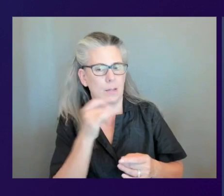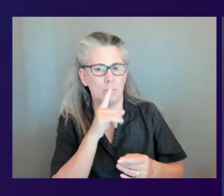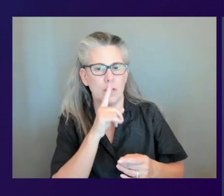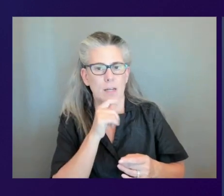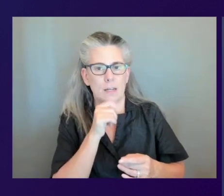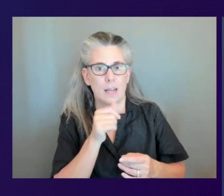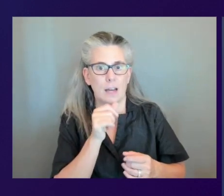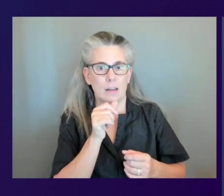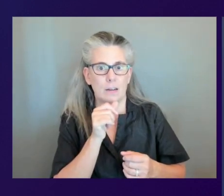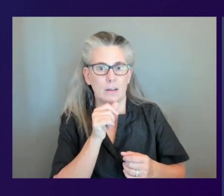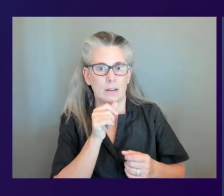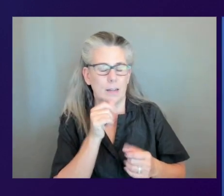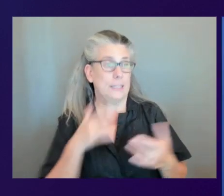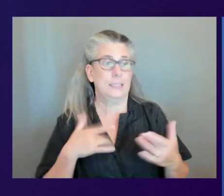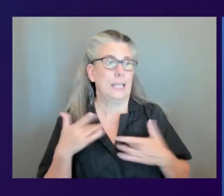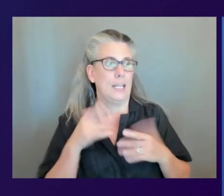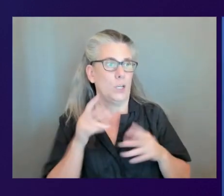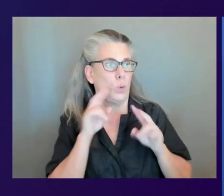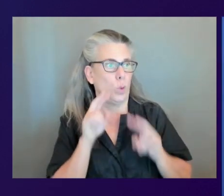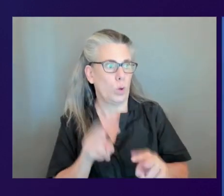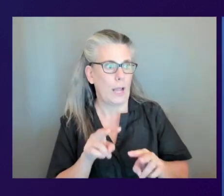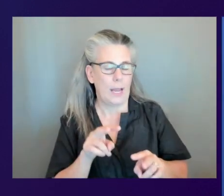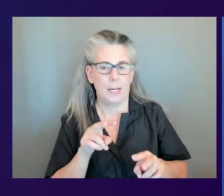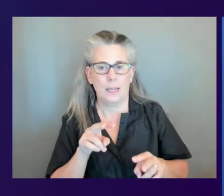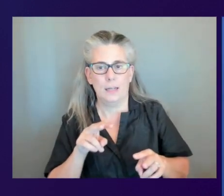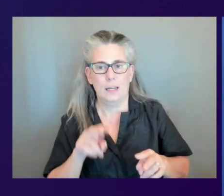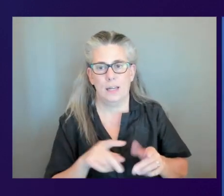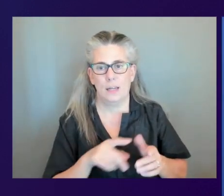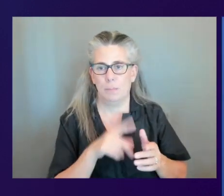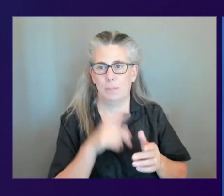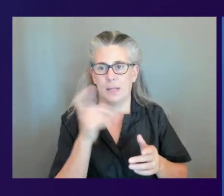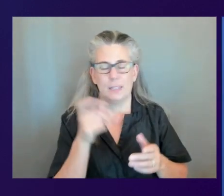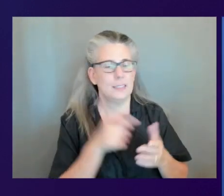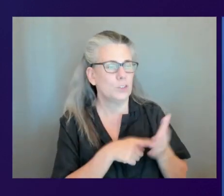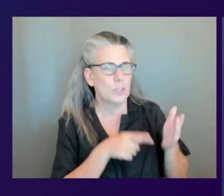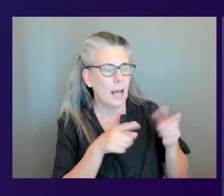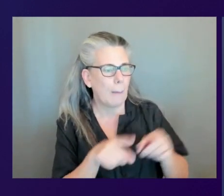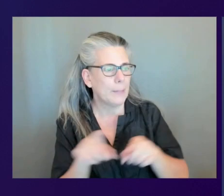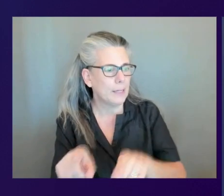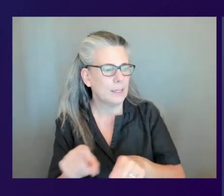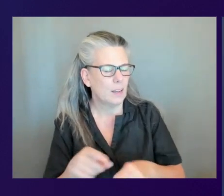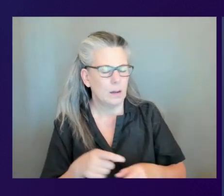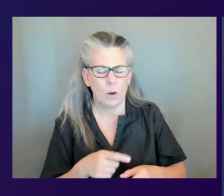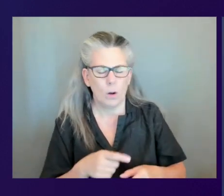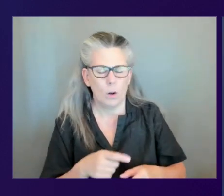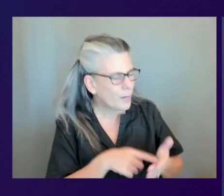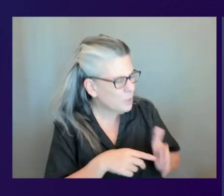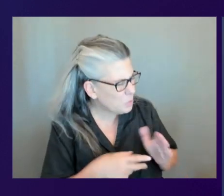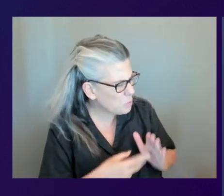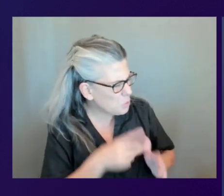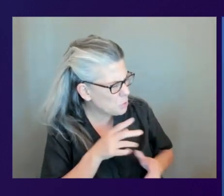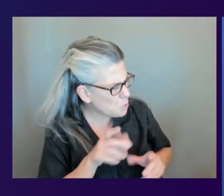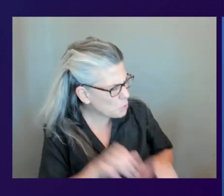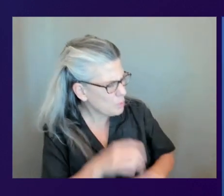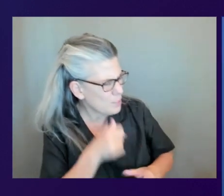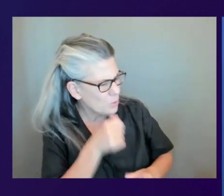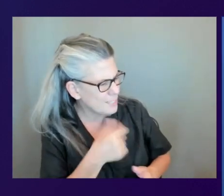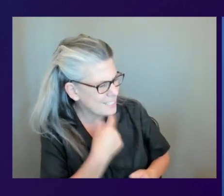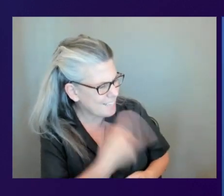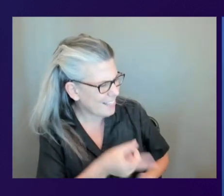Not as exciting. It's just happening right in the Be background. nice. What are you doing, man? She's our guest. Be Yeah, nice. No, I I'm think it's